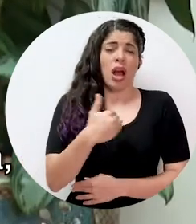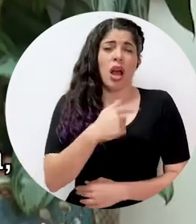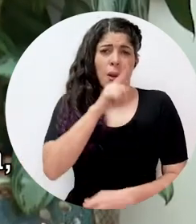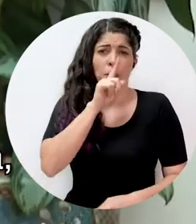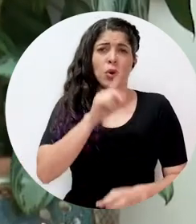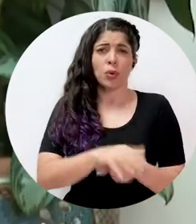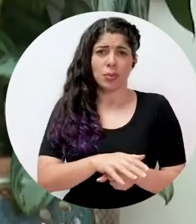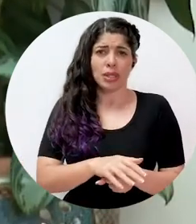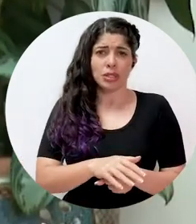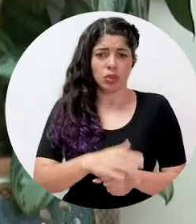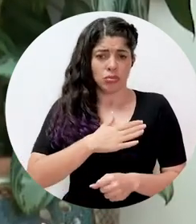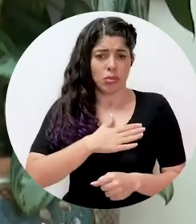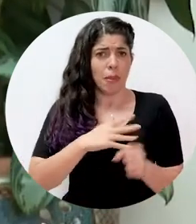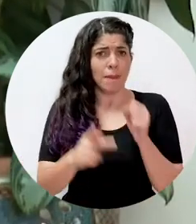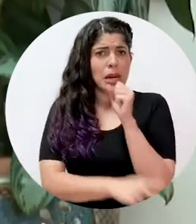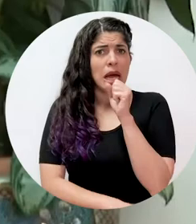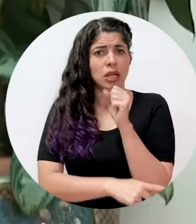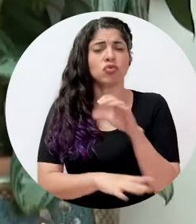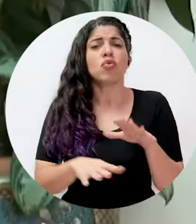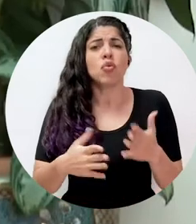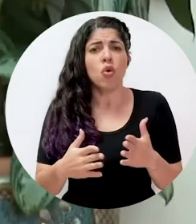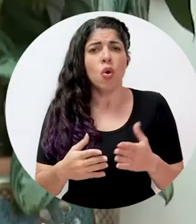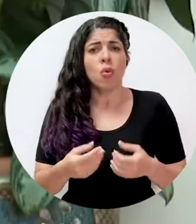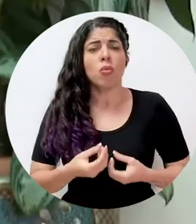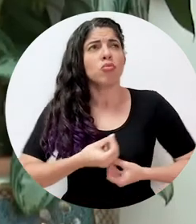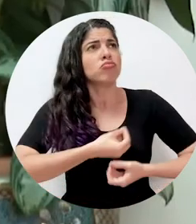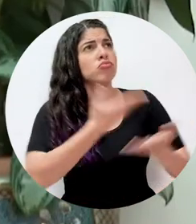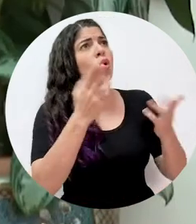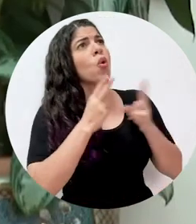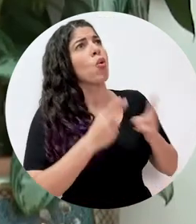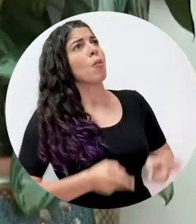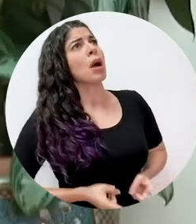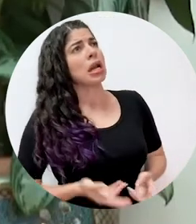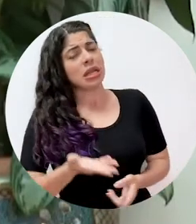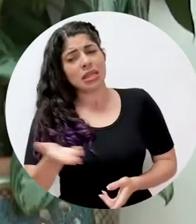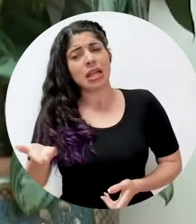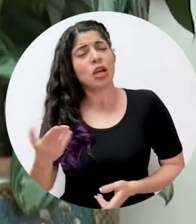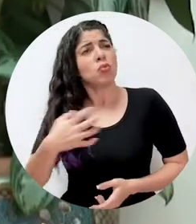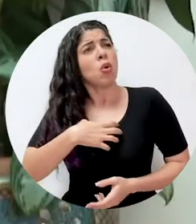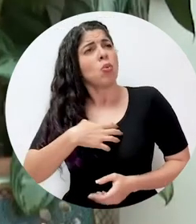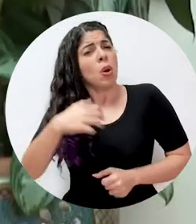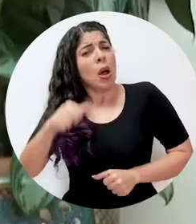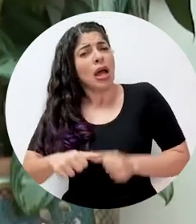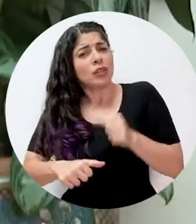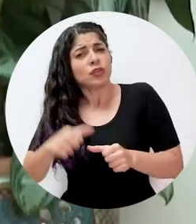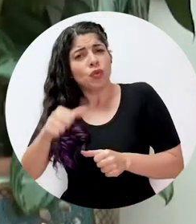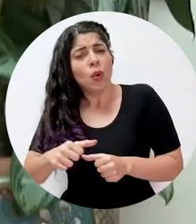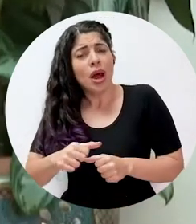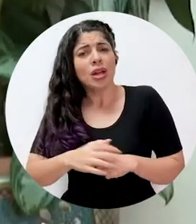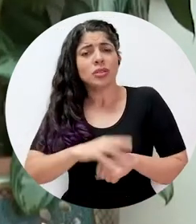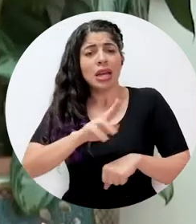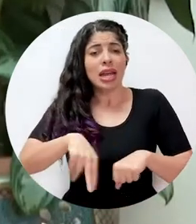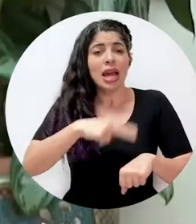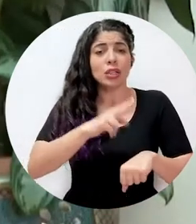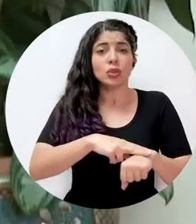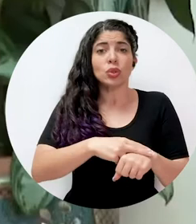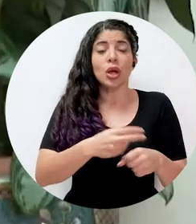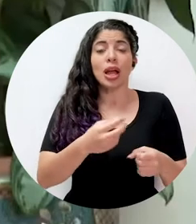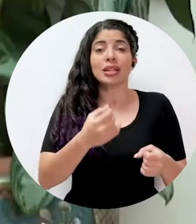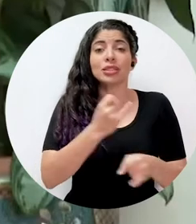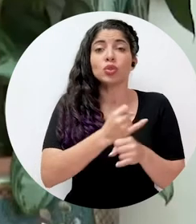Rica's commitment, my country has made available to humanity through the hard and devoted efforts of national